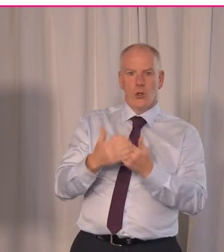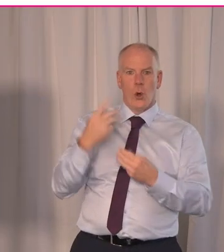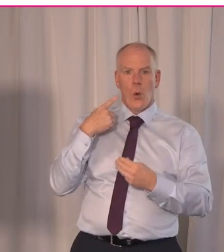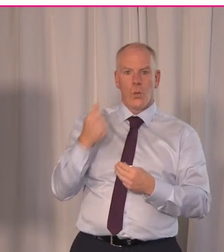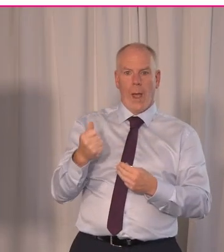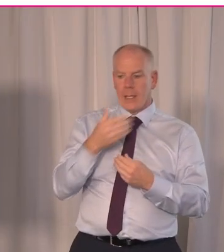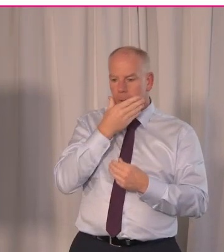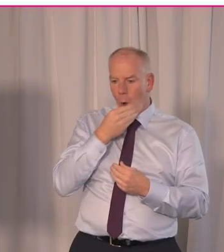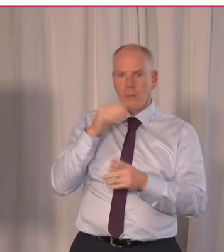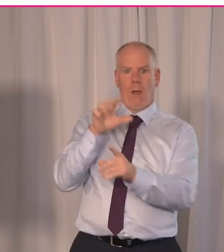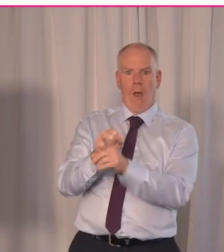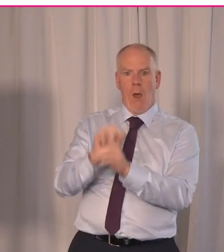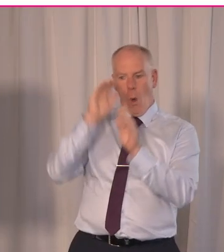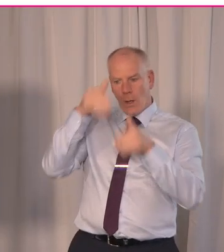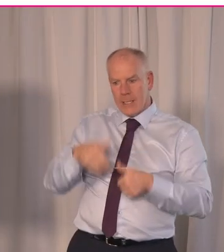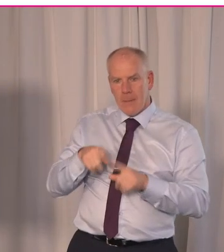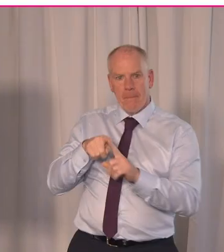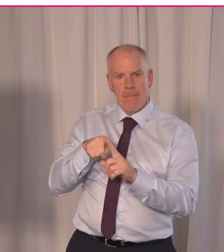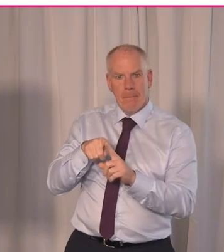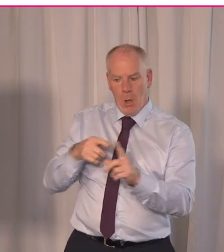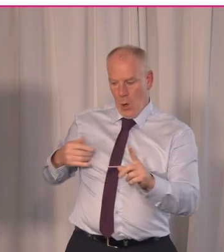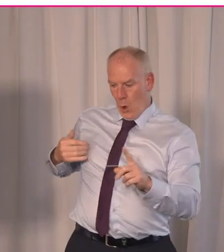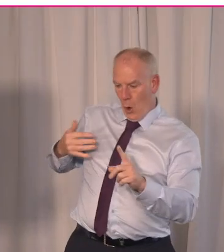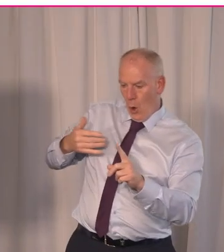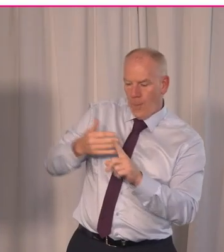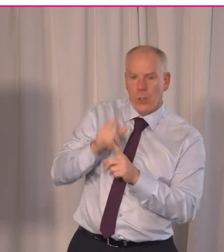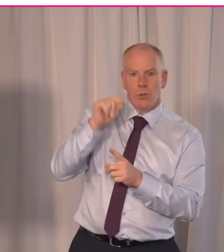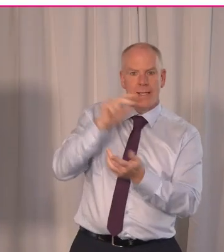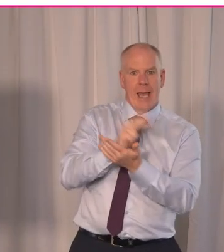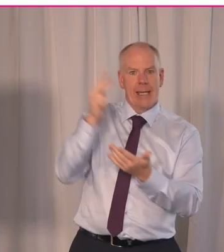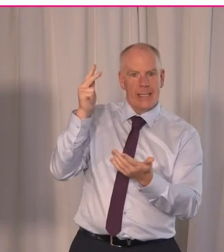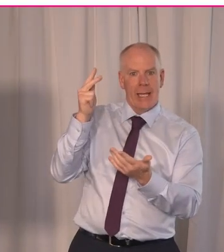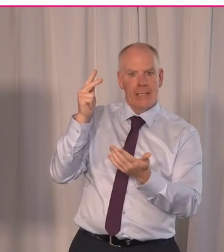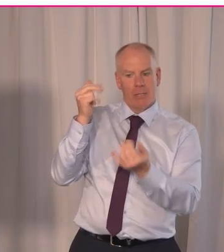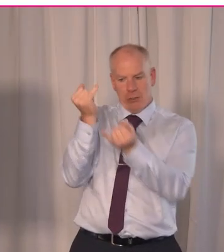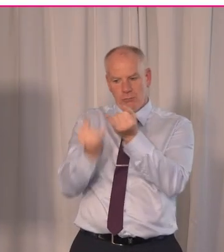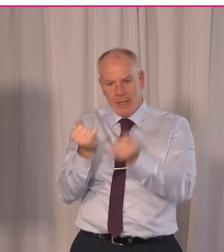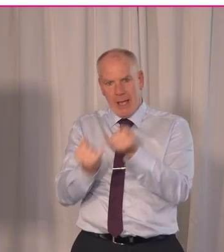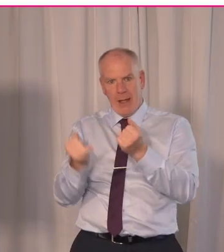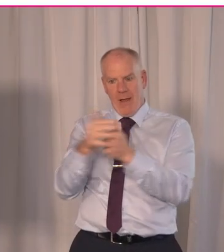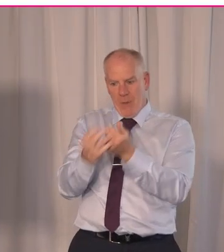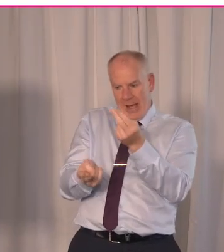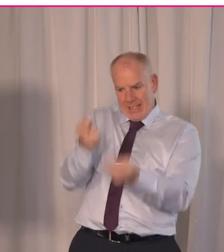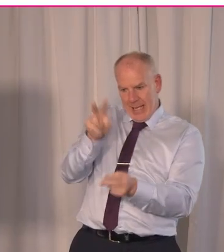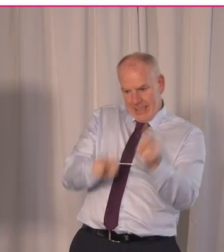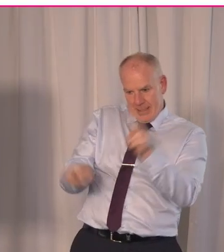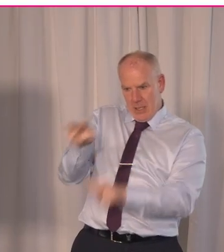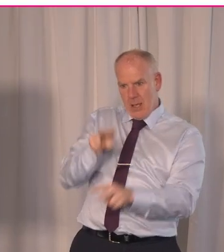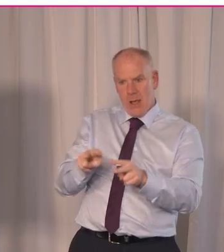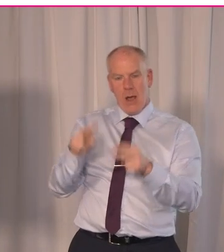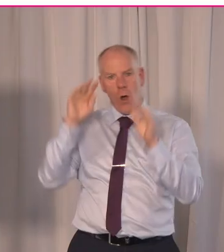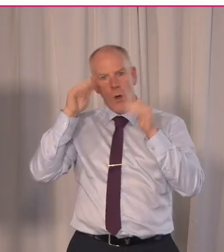autism, and up until 2018 this was the criteria used to assess people for